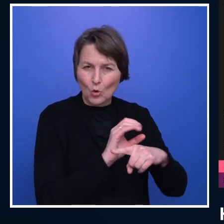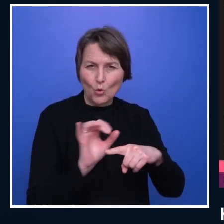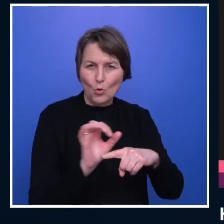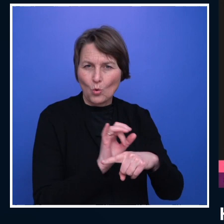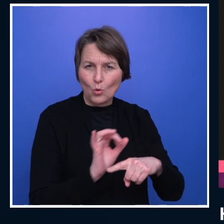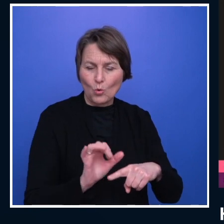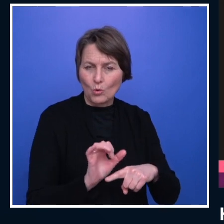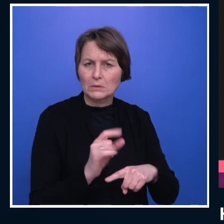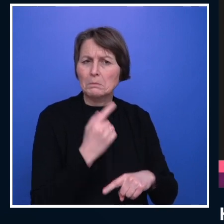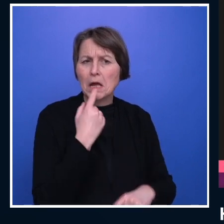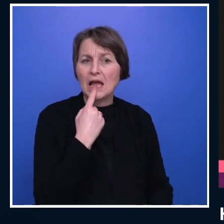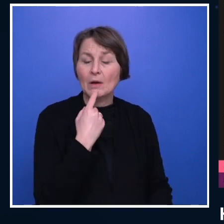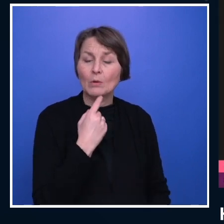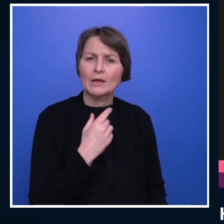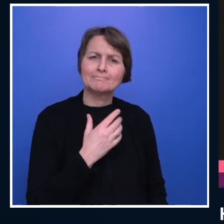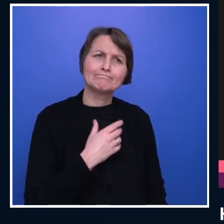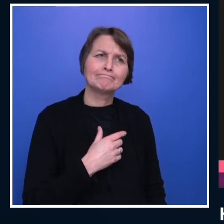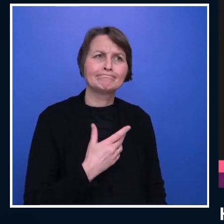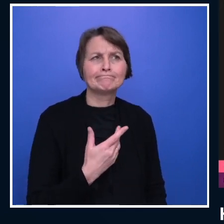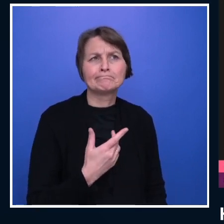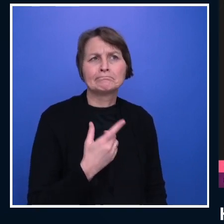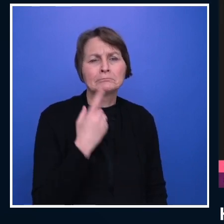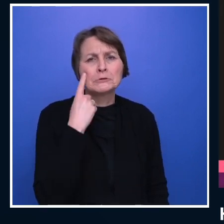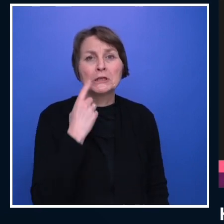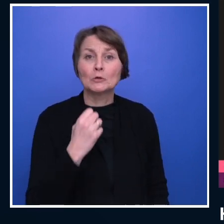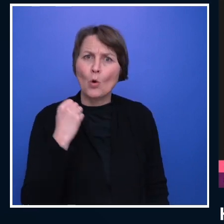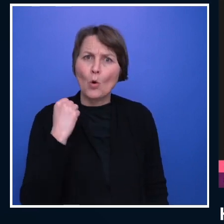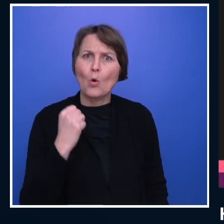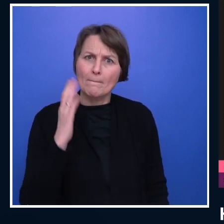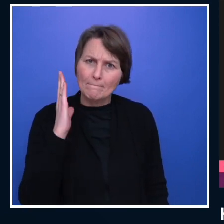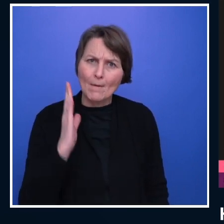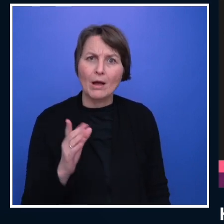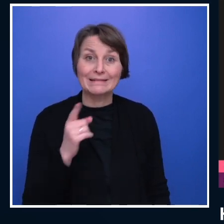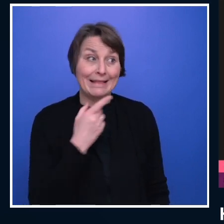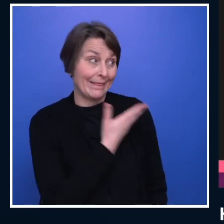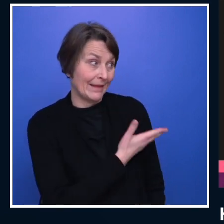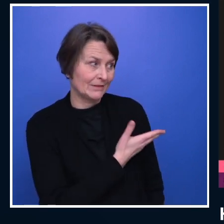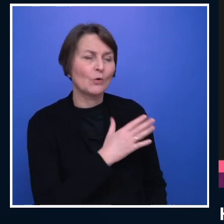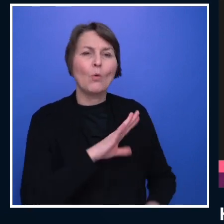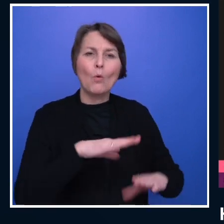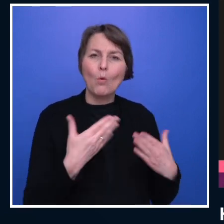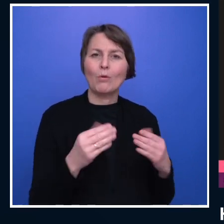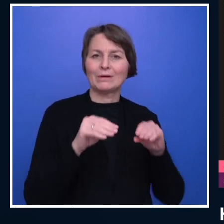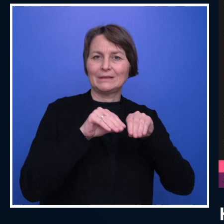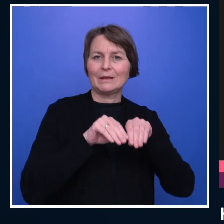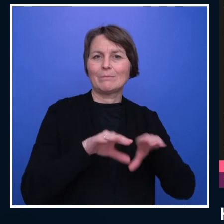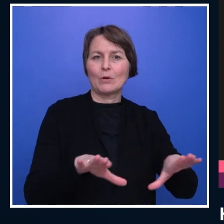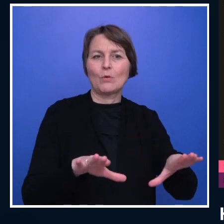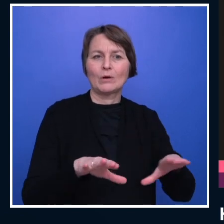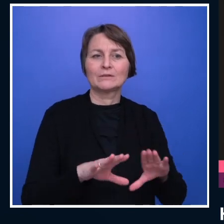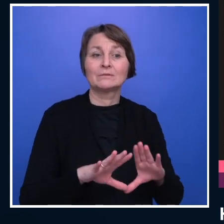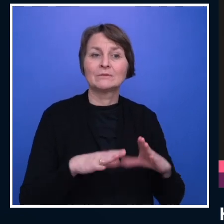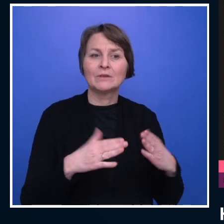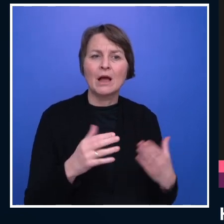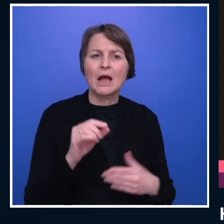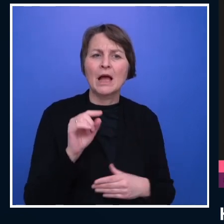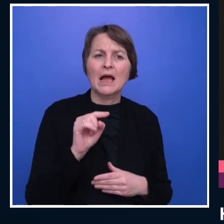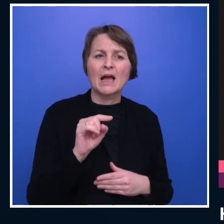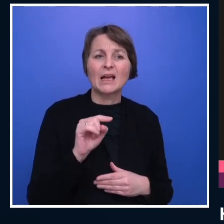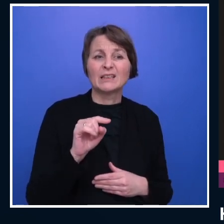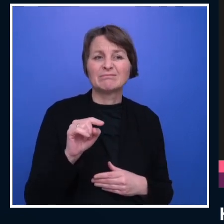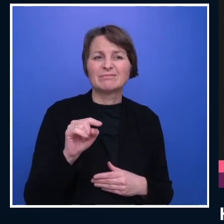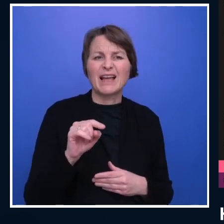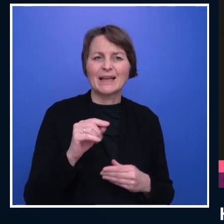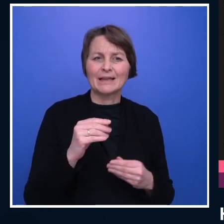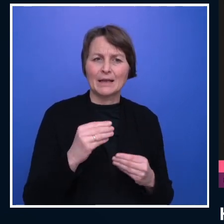for deployment, because here, I build in .NET 5. I copy the code